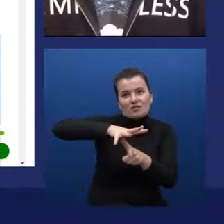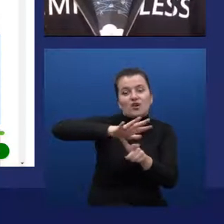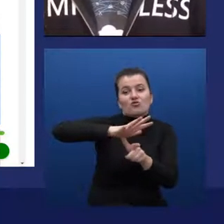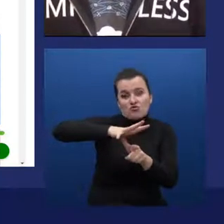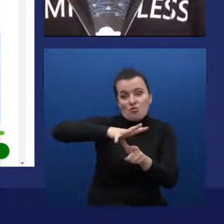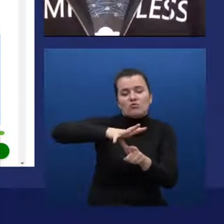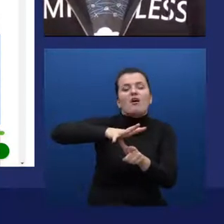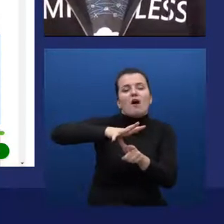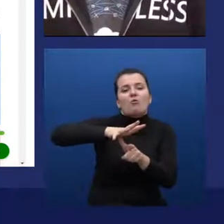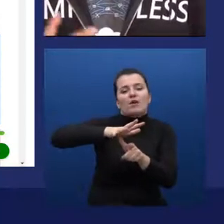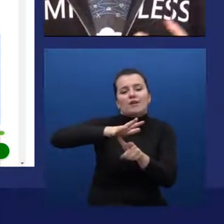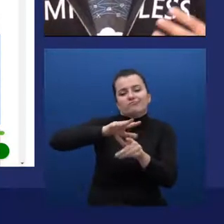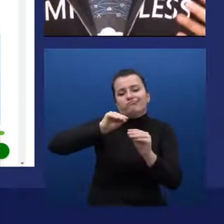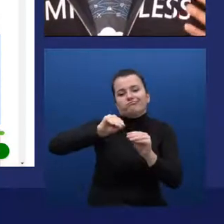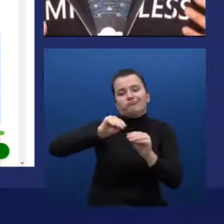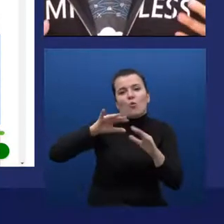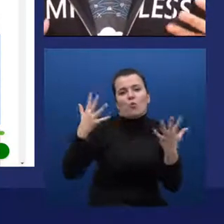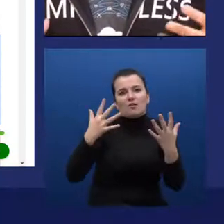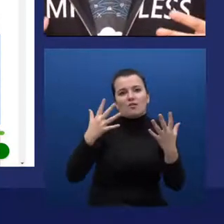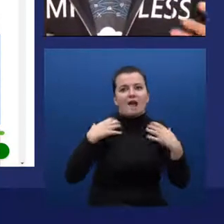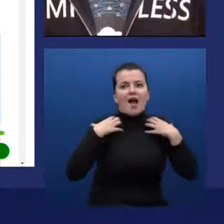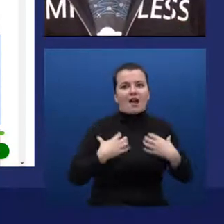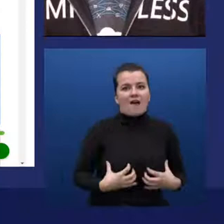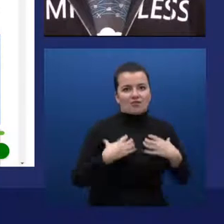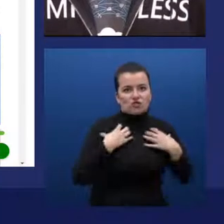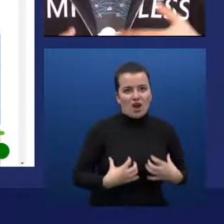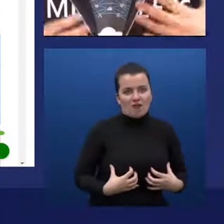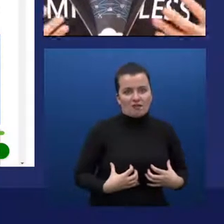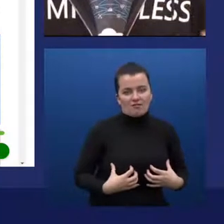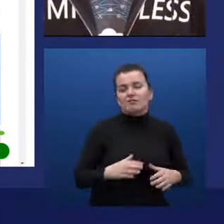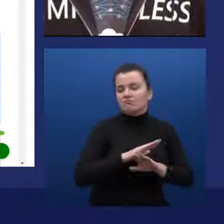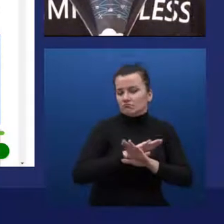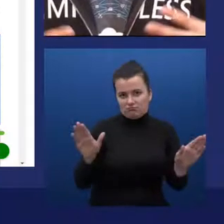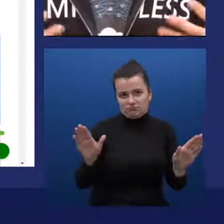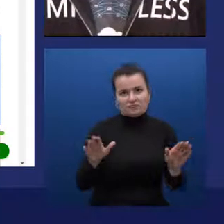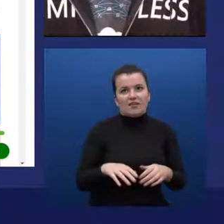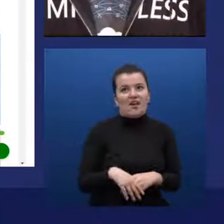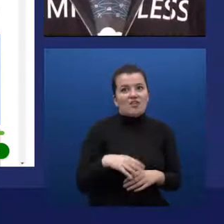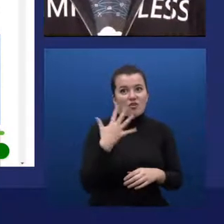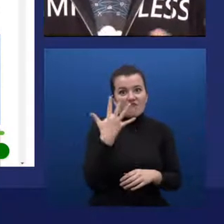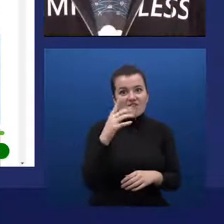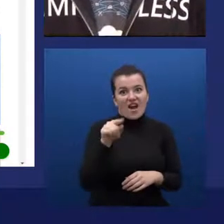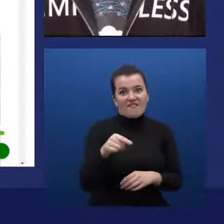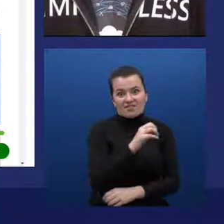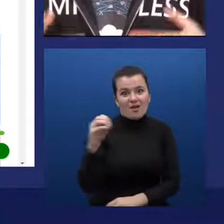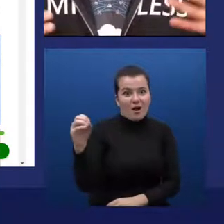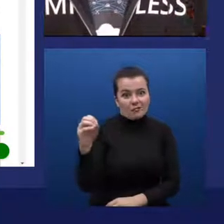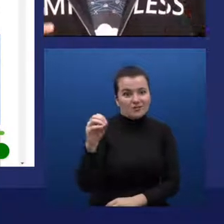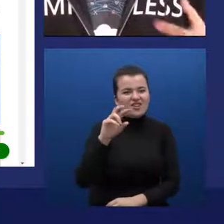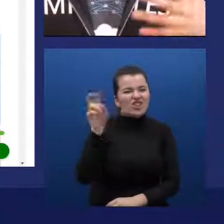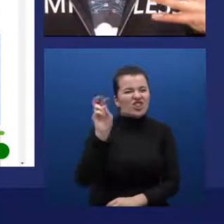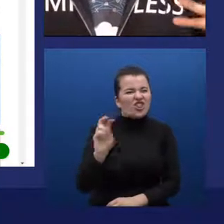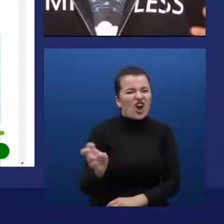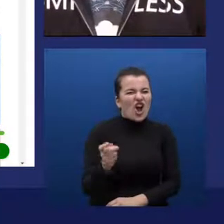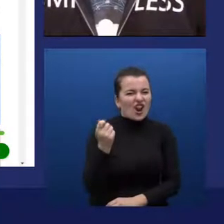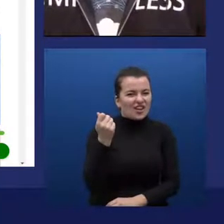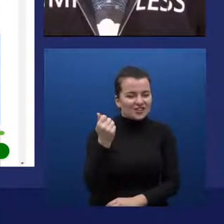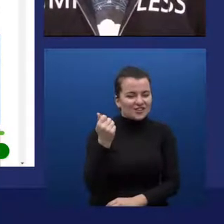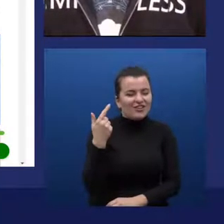the trigger. And you know, we had 5,000 hours worth of learning imagery for the drone in terms of